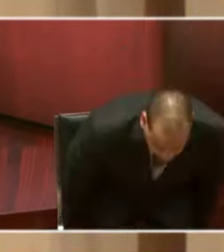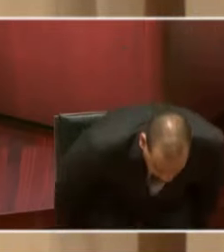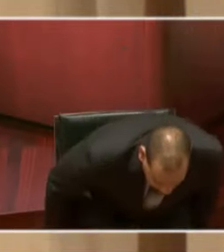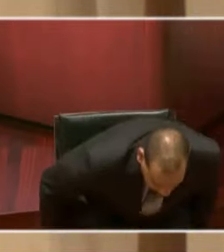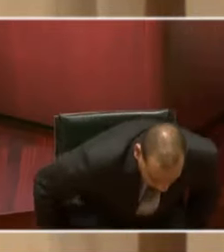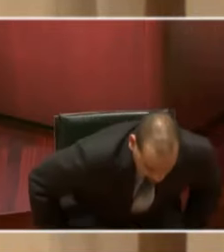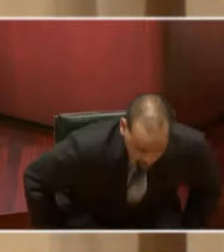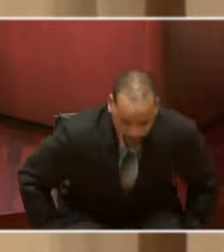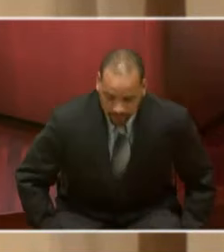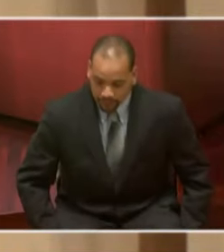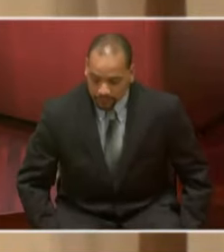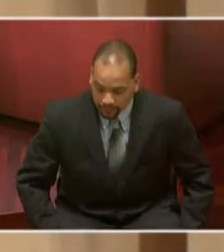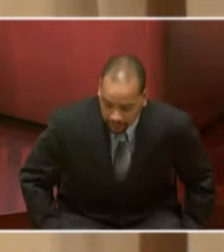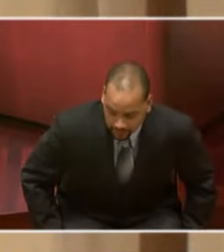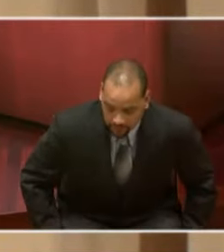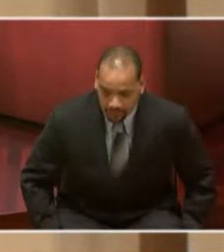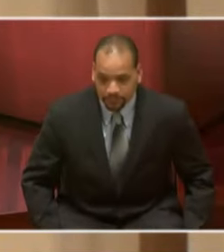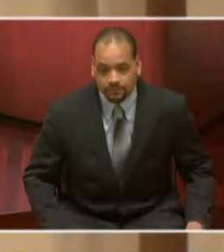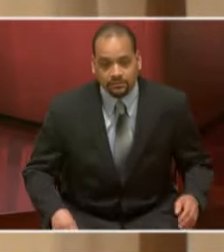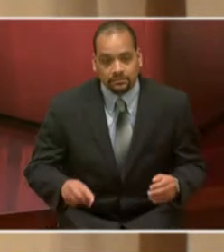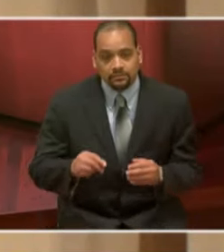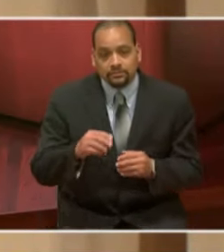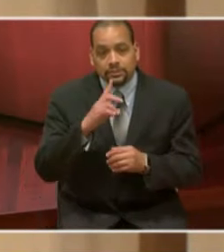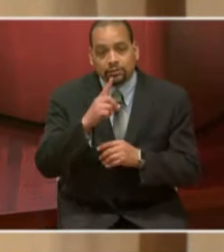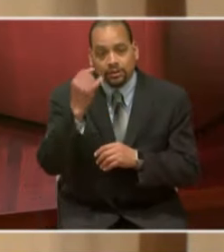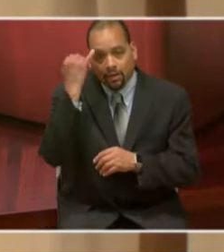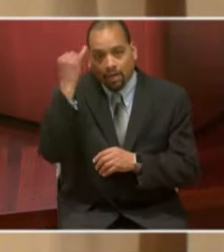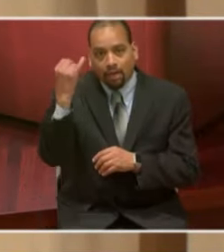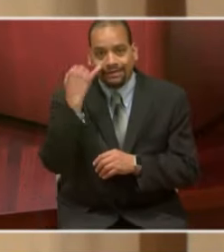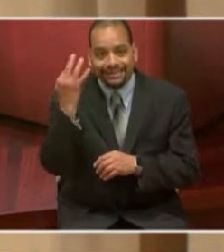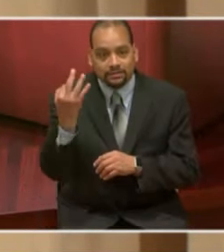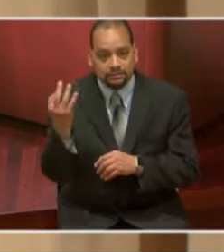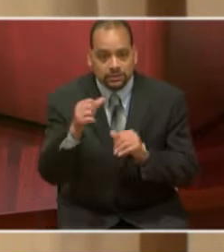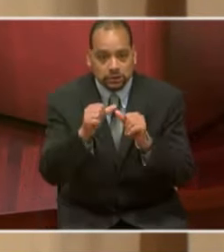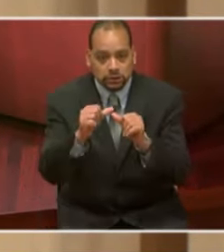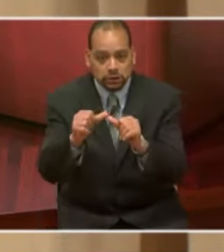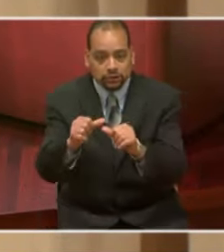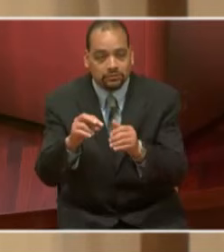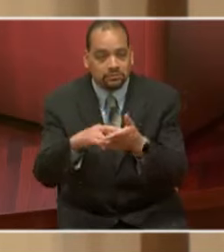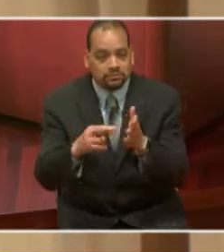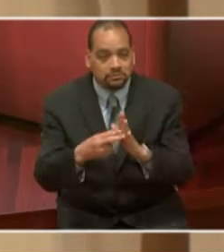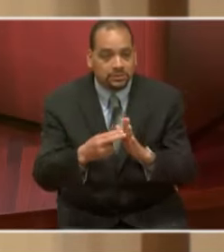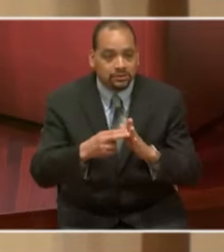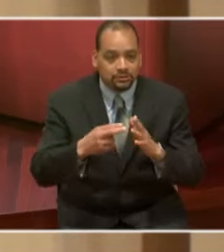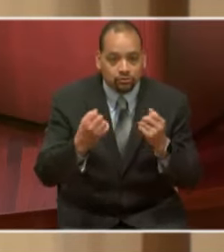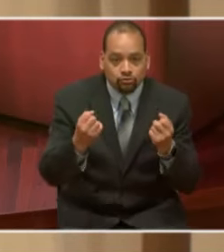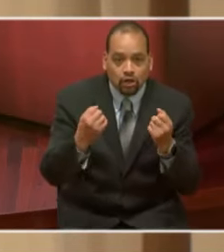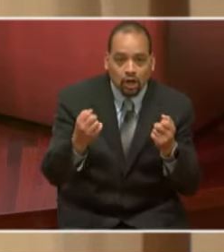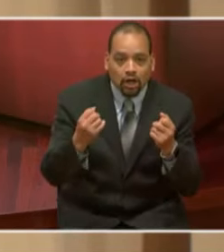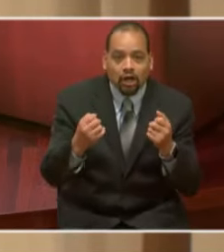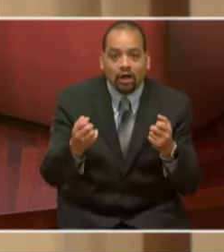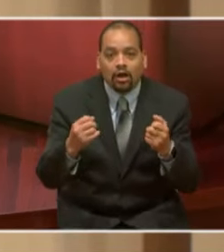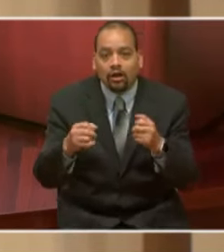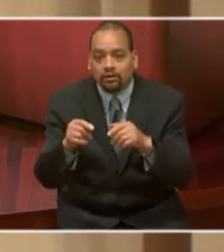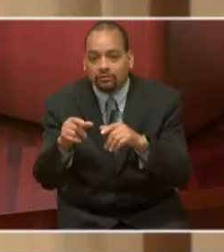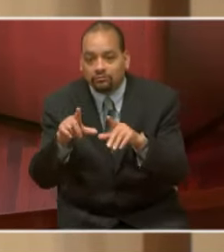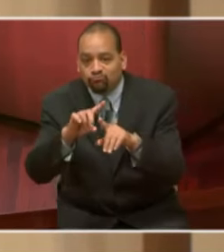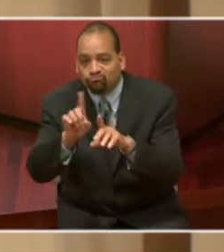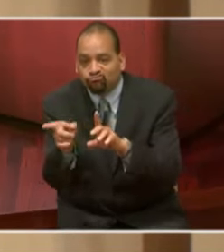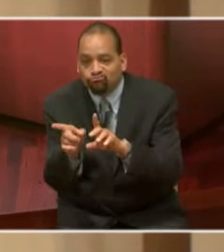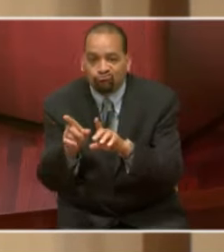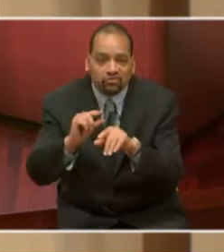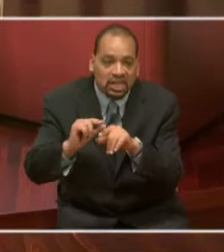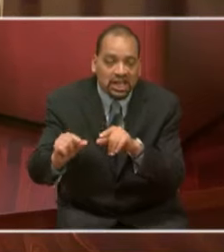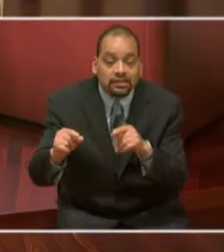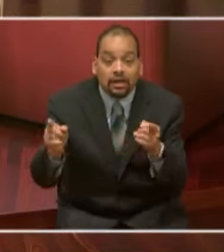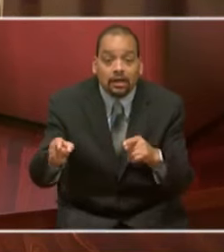world community at peace with itself. We don't need more bombs and missiles and guns. We just don't. War is obsolete as a